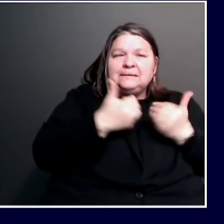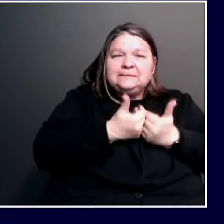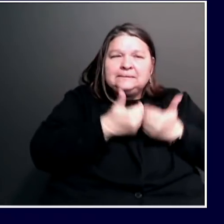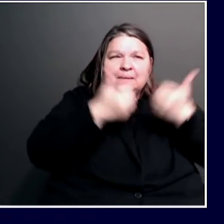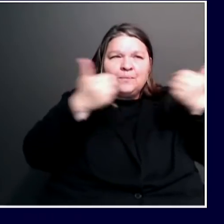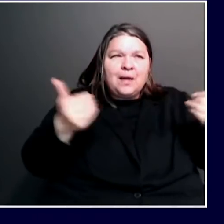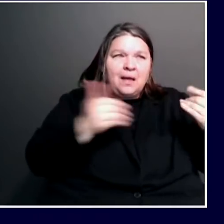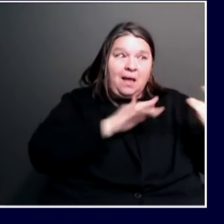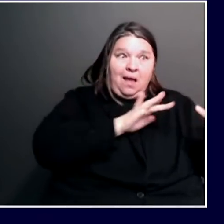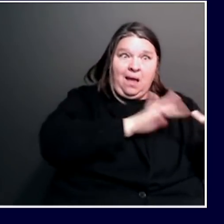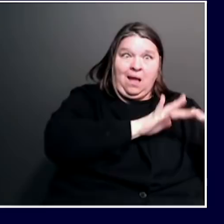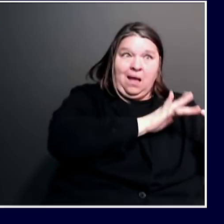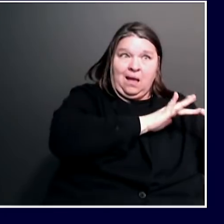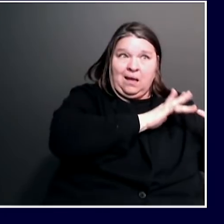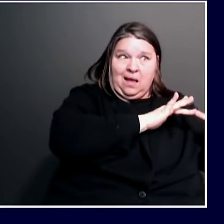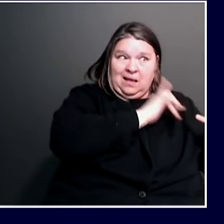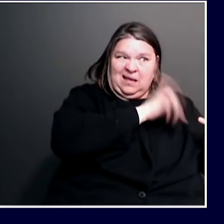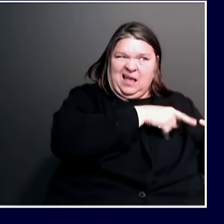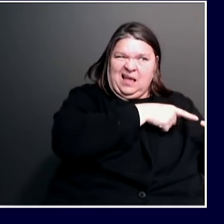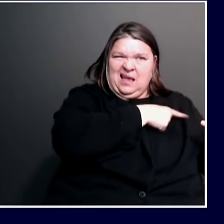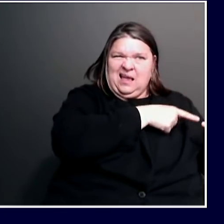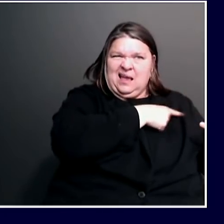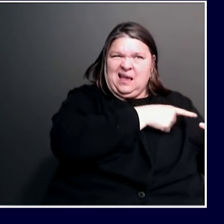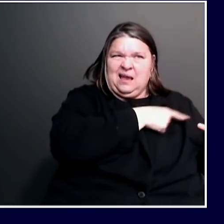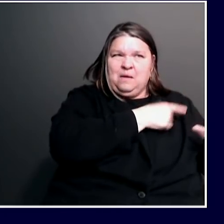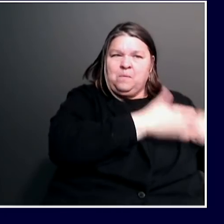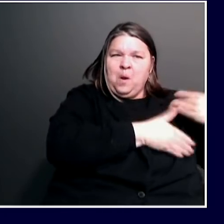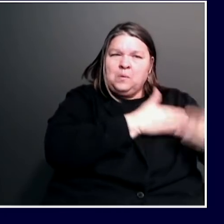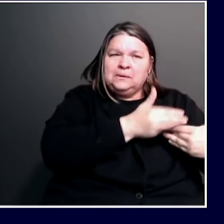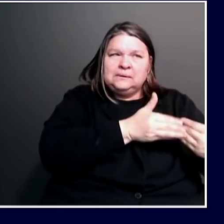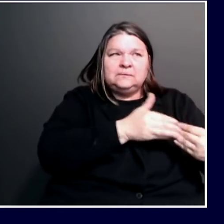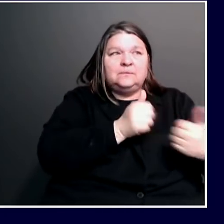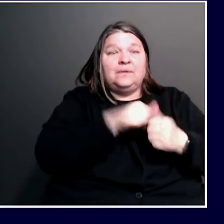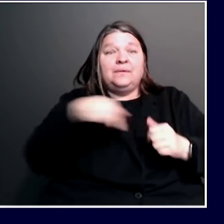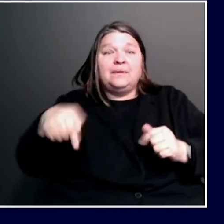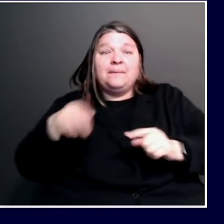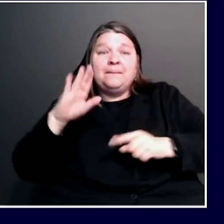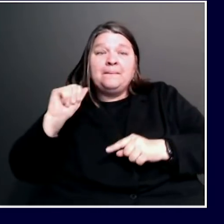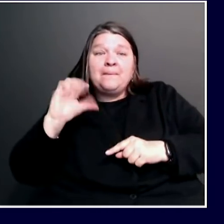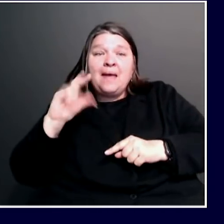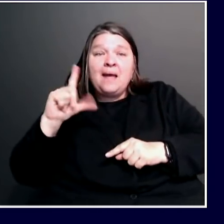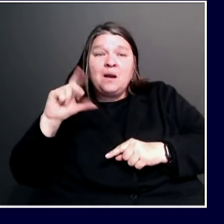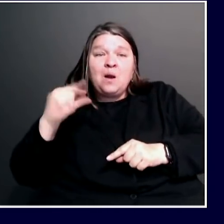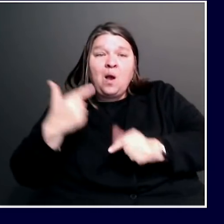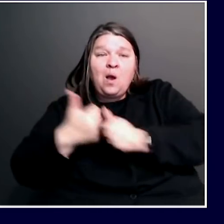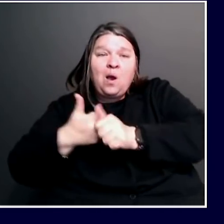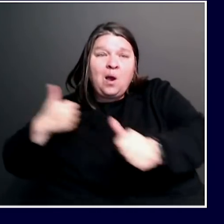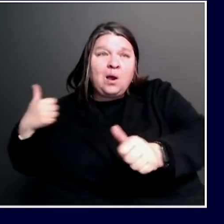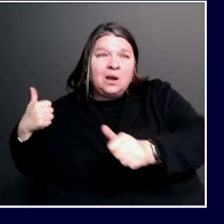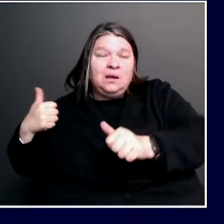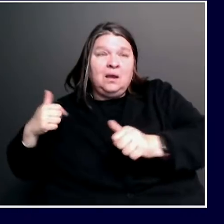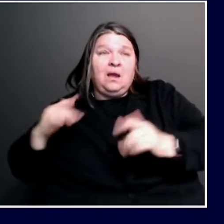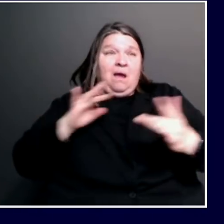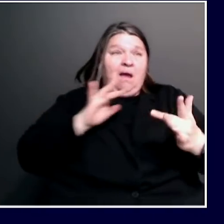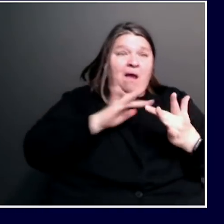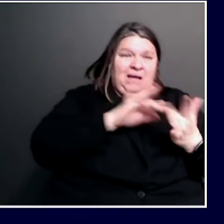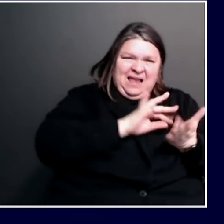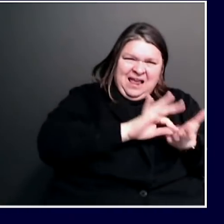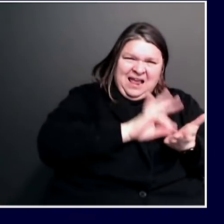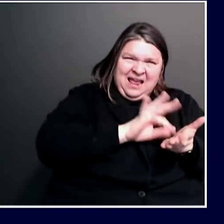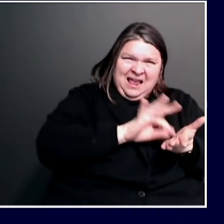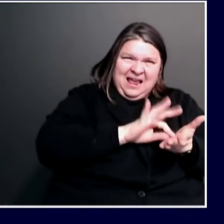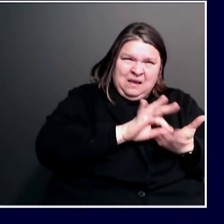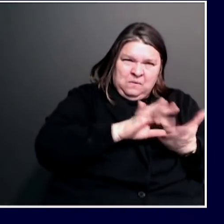process entirely. The reasons for ending and suspending the contact tracing program are